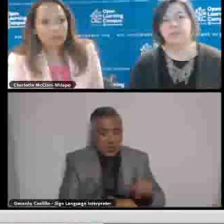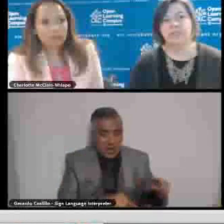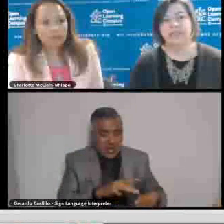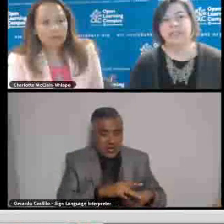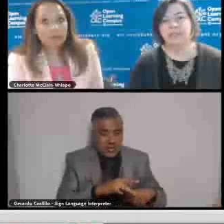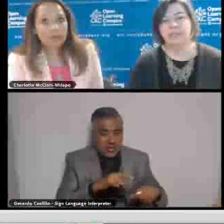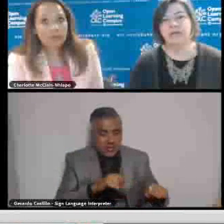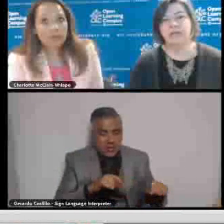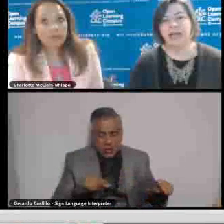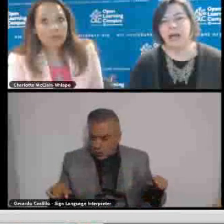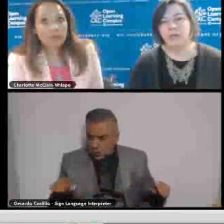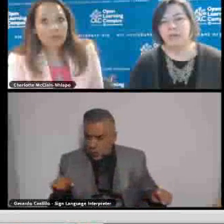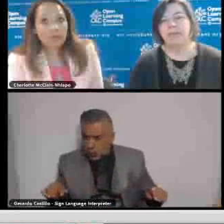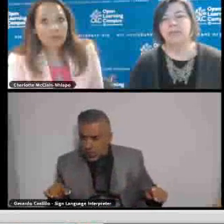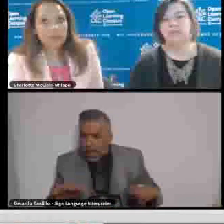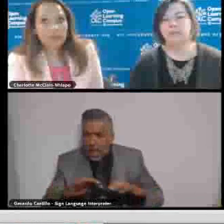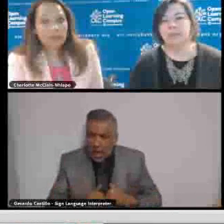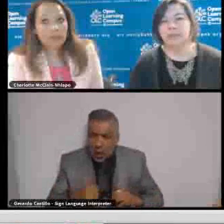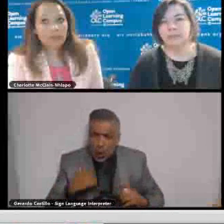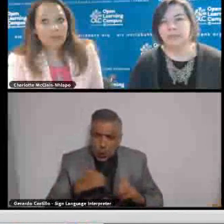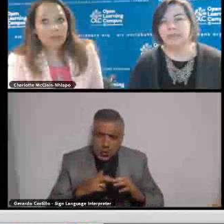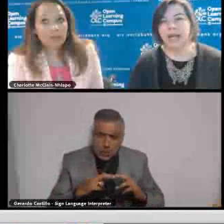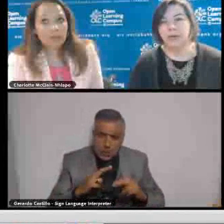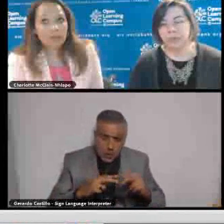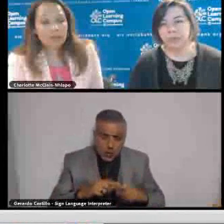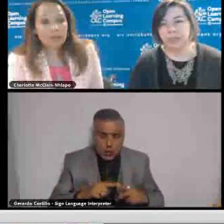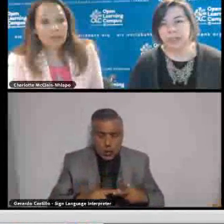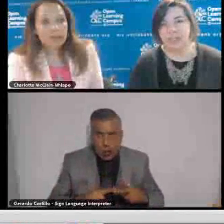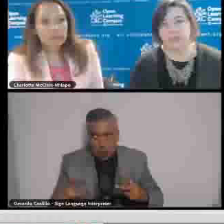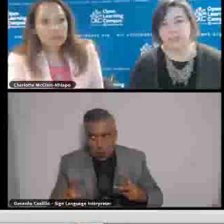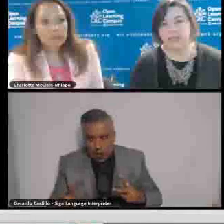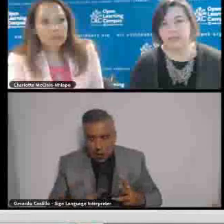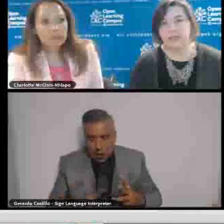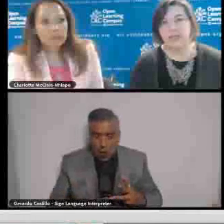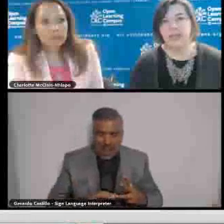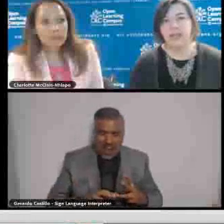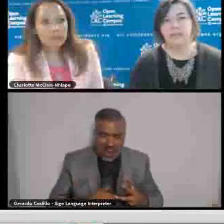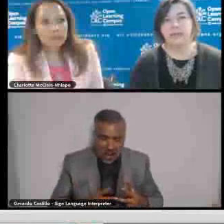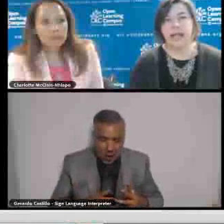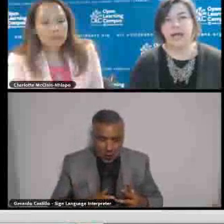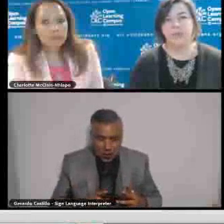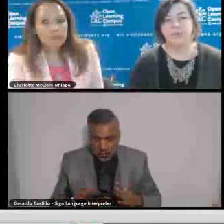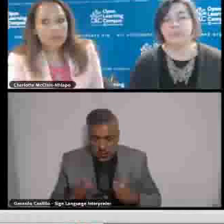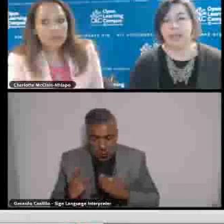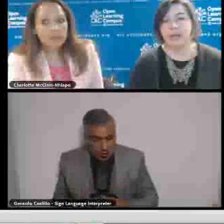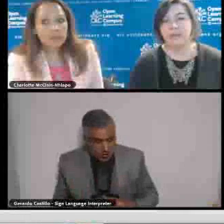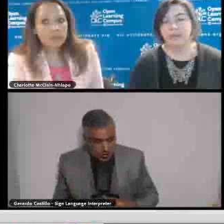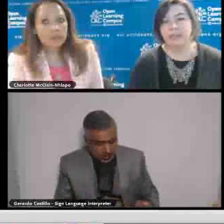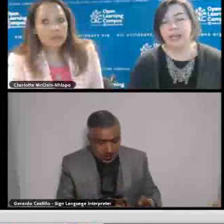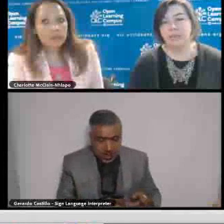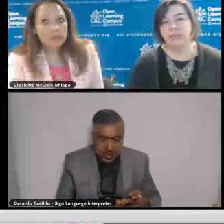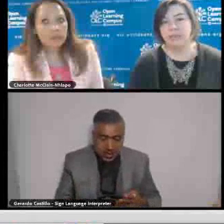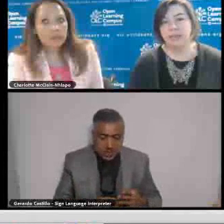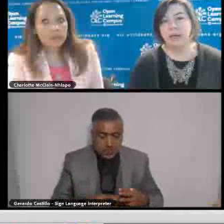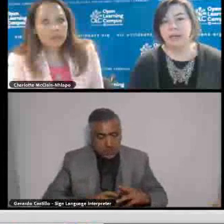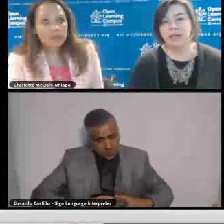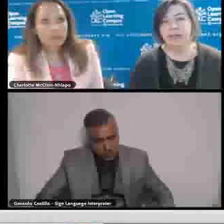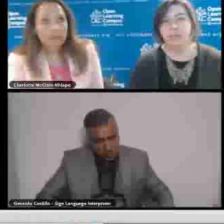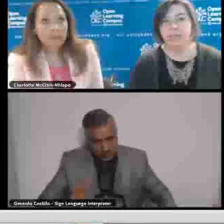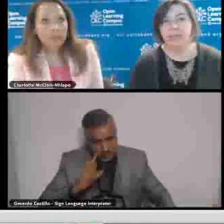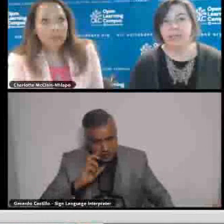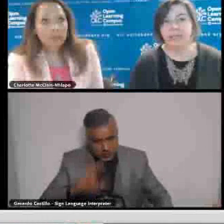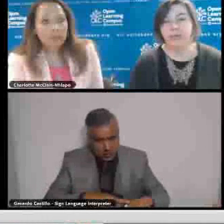is about how we build, where we build, how we organize ourselves, and how we prepare for these natural phenomena that